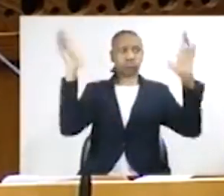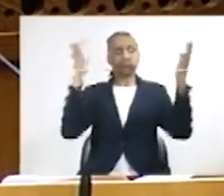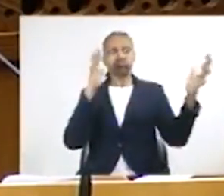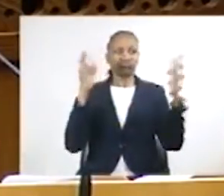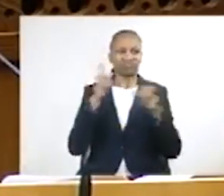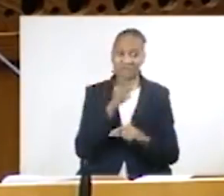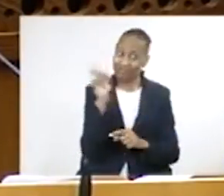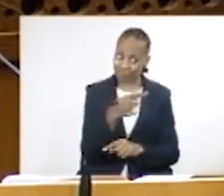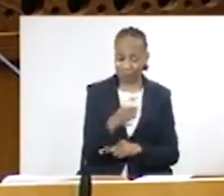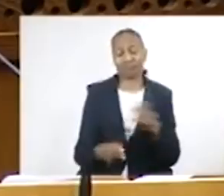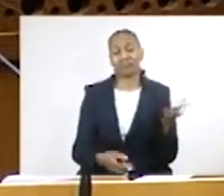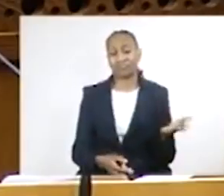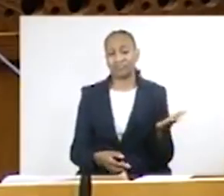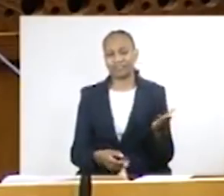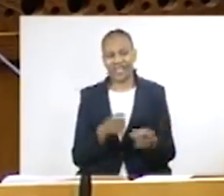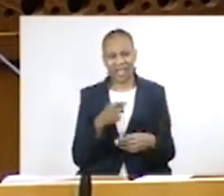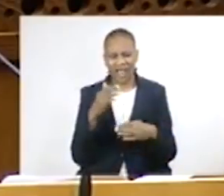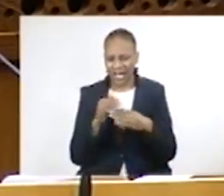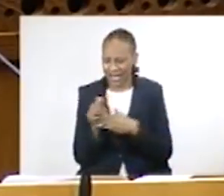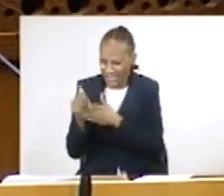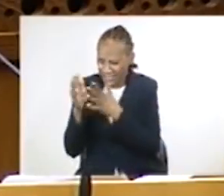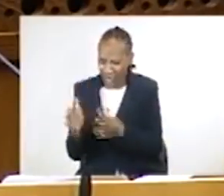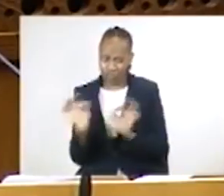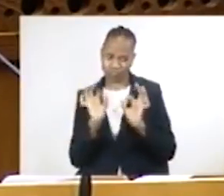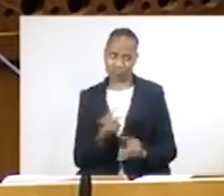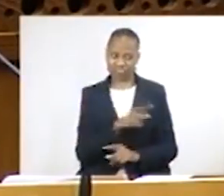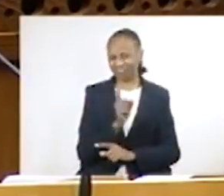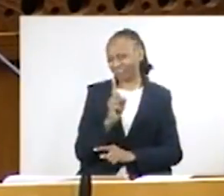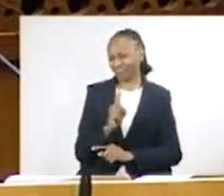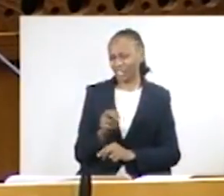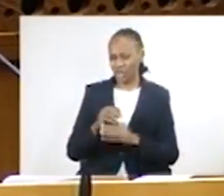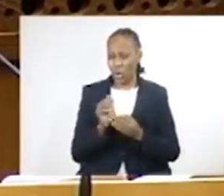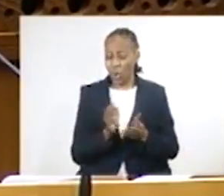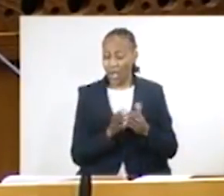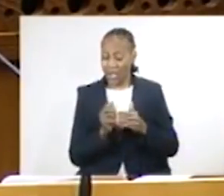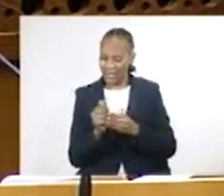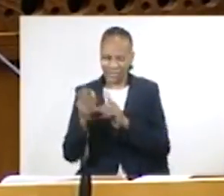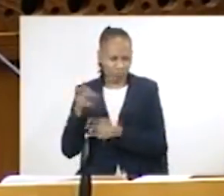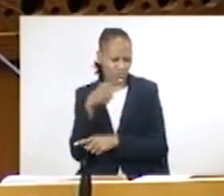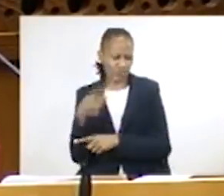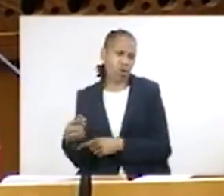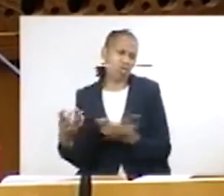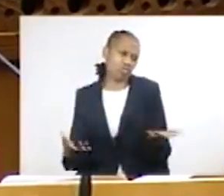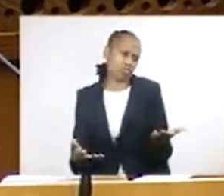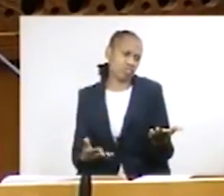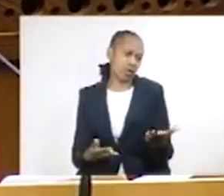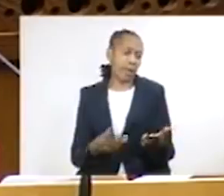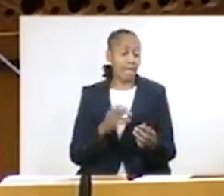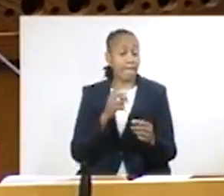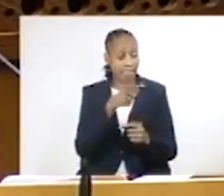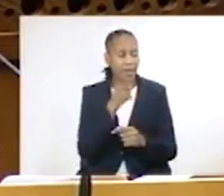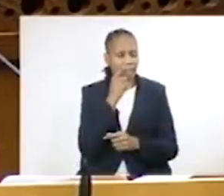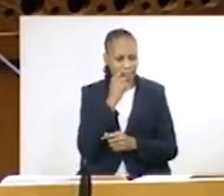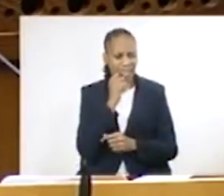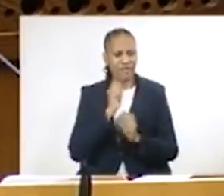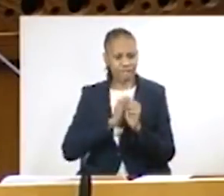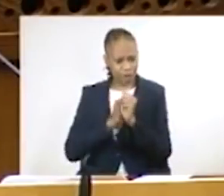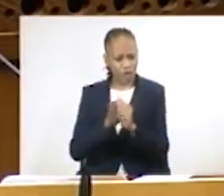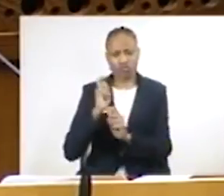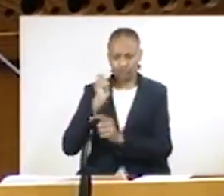400,000 households who live in informal settlement. You keep making the same promises and misleading this House, and honorable members